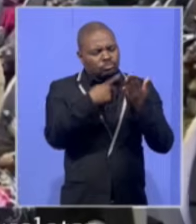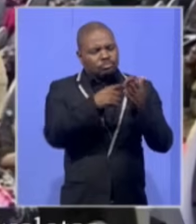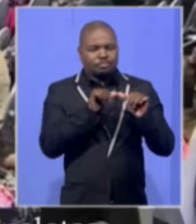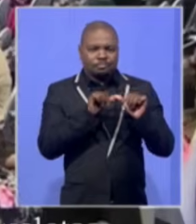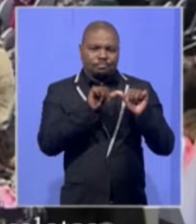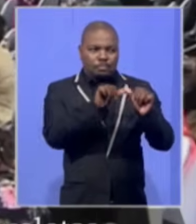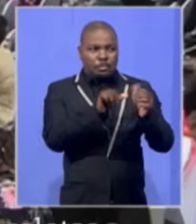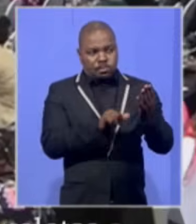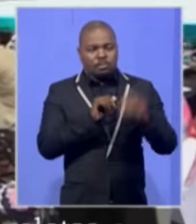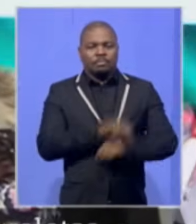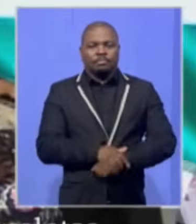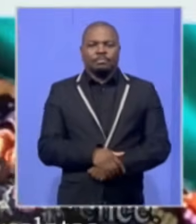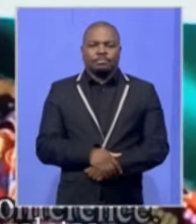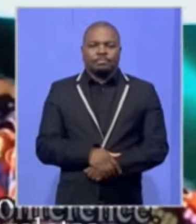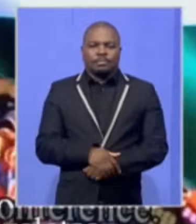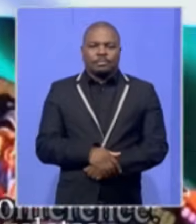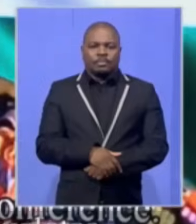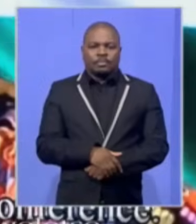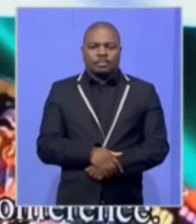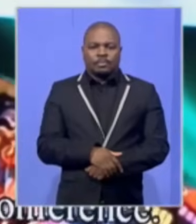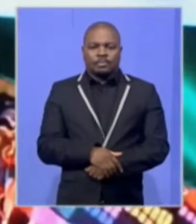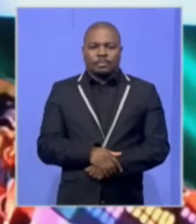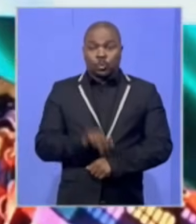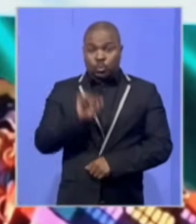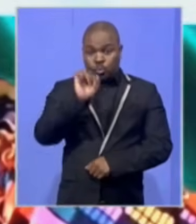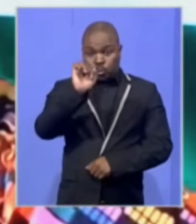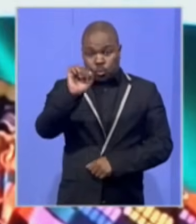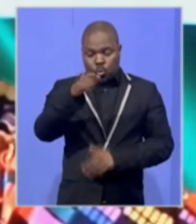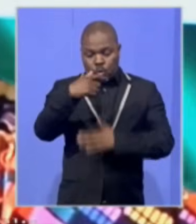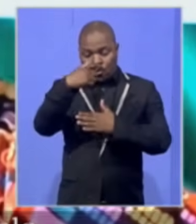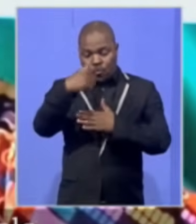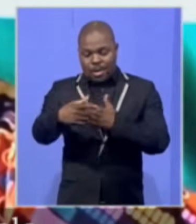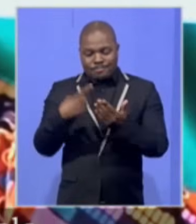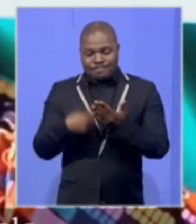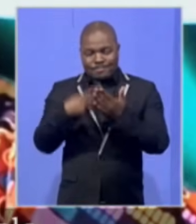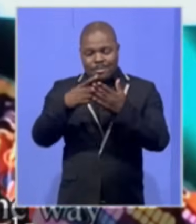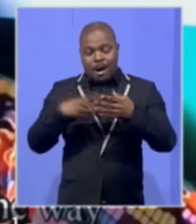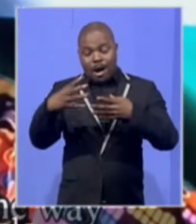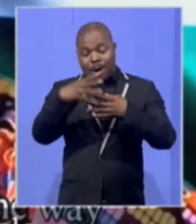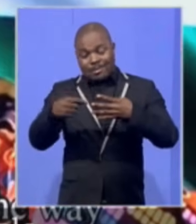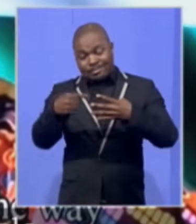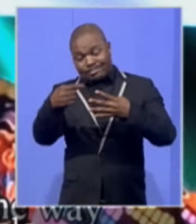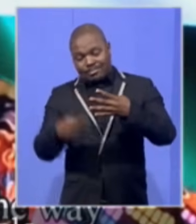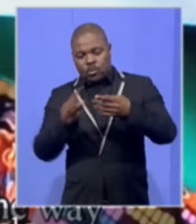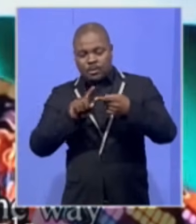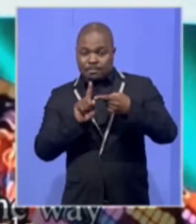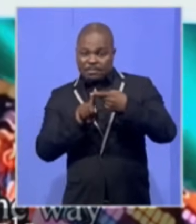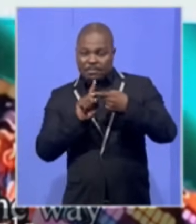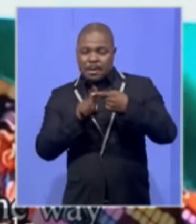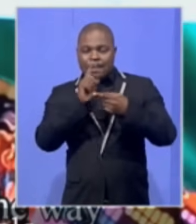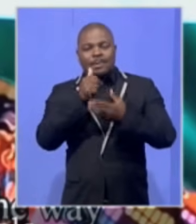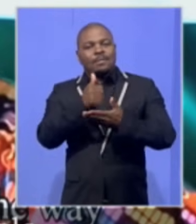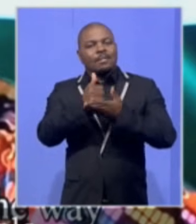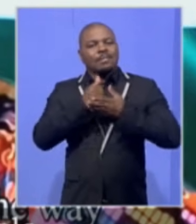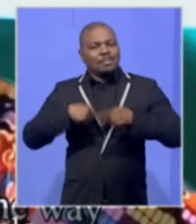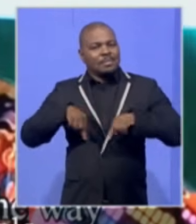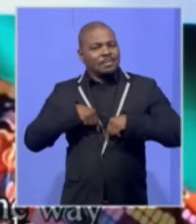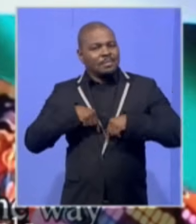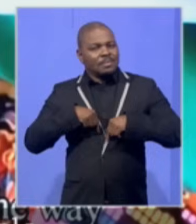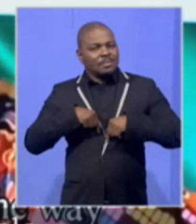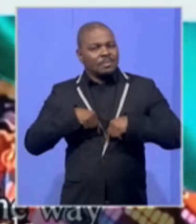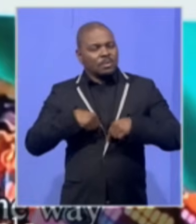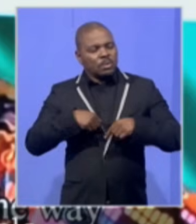tsweletse. Part of the outcome of your conference might also assist us as